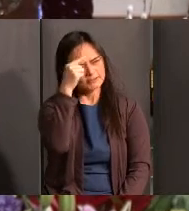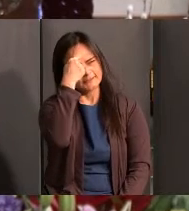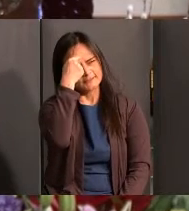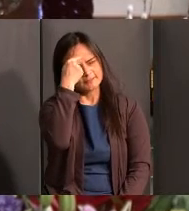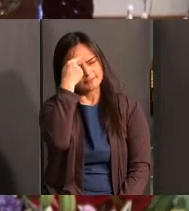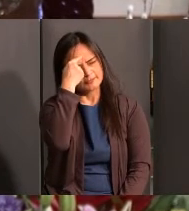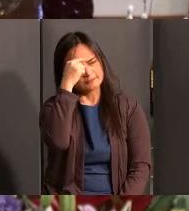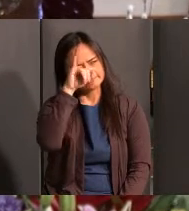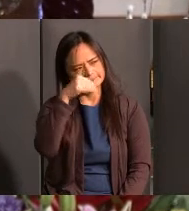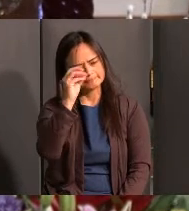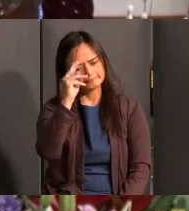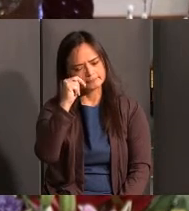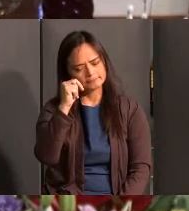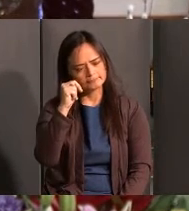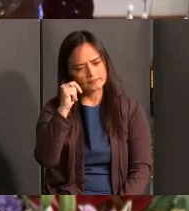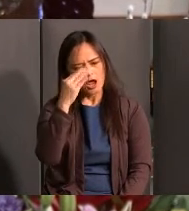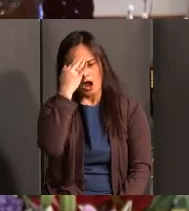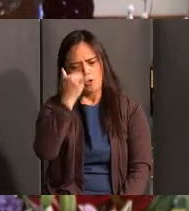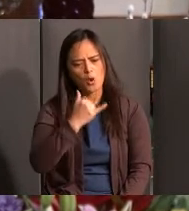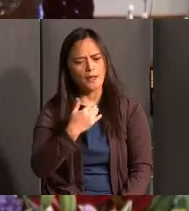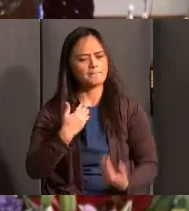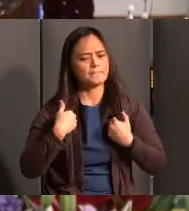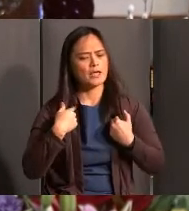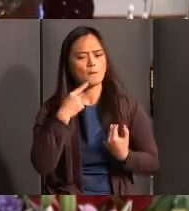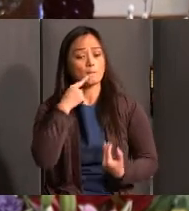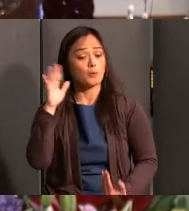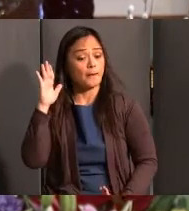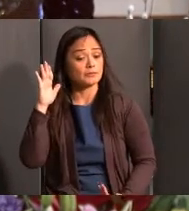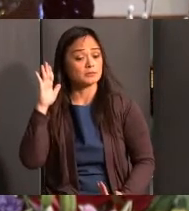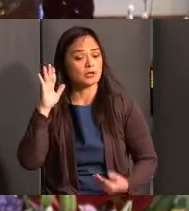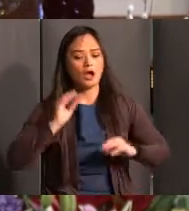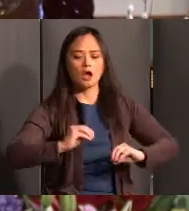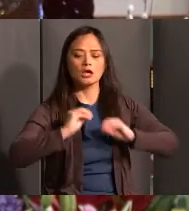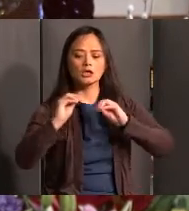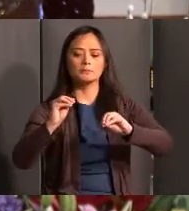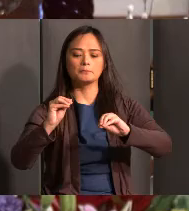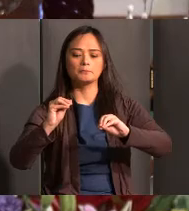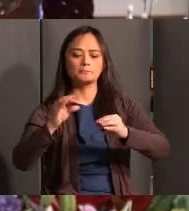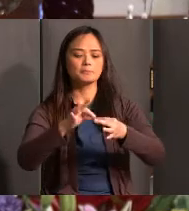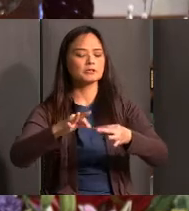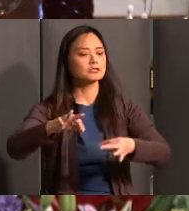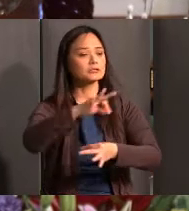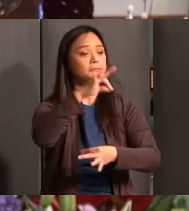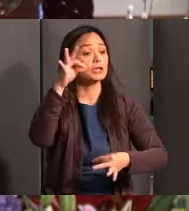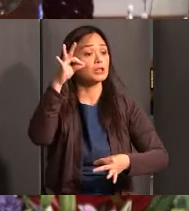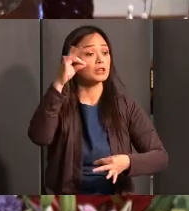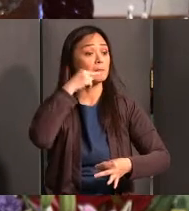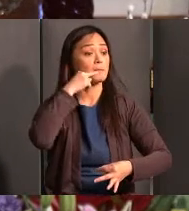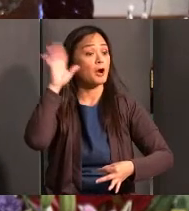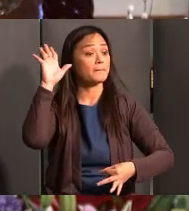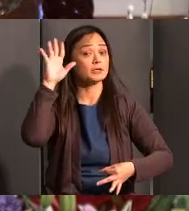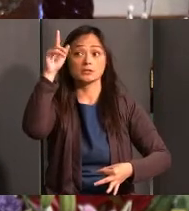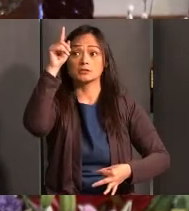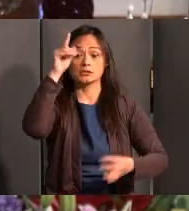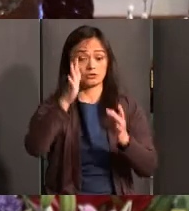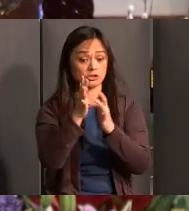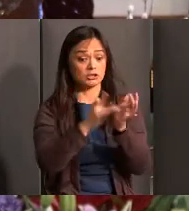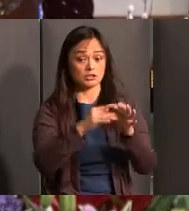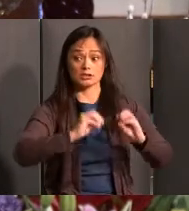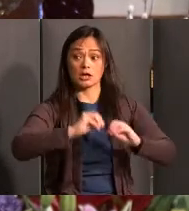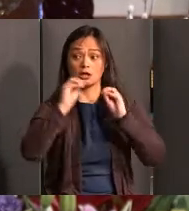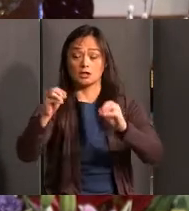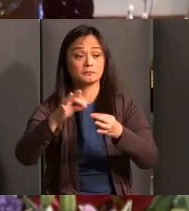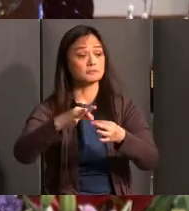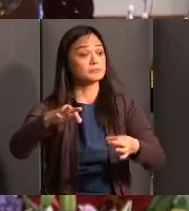disipulo, na kanyang ibibigay ang Spirit, why was it that the Spirit